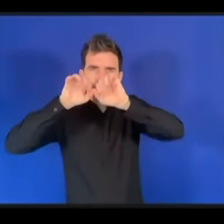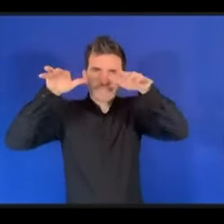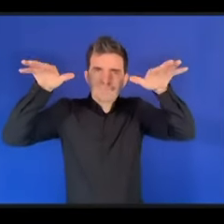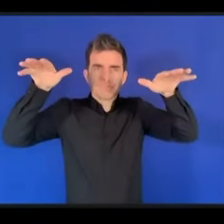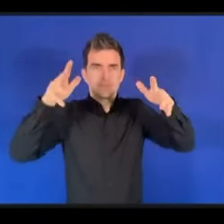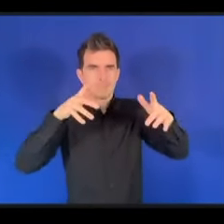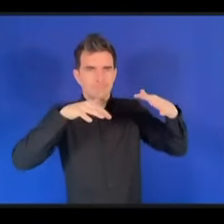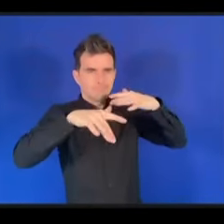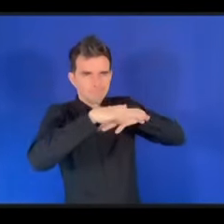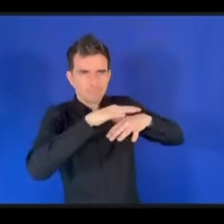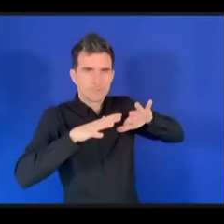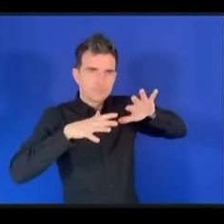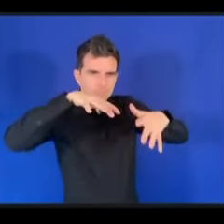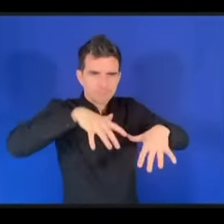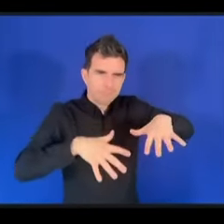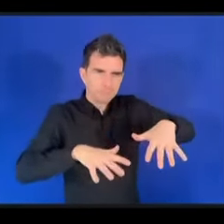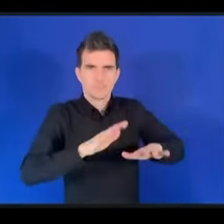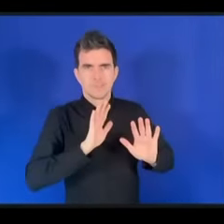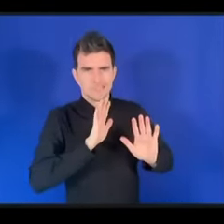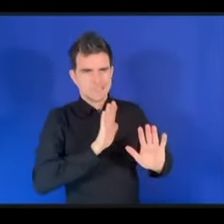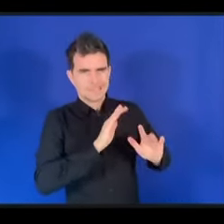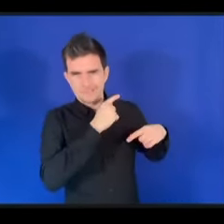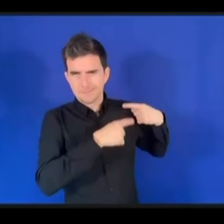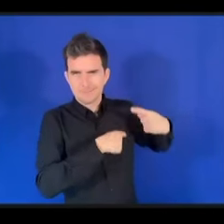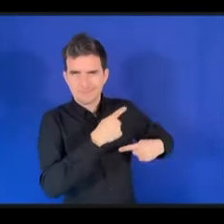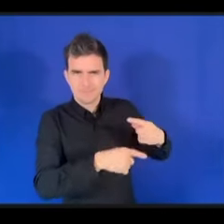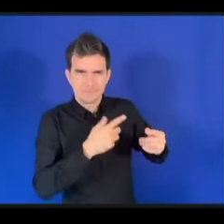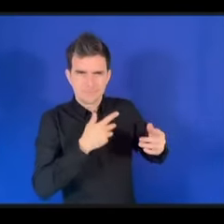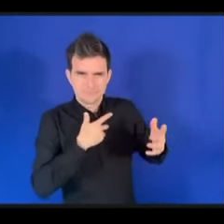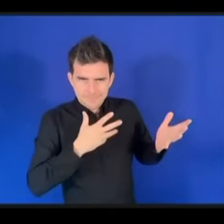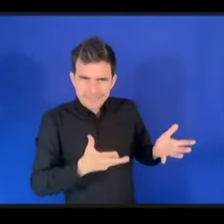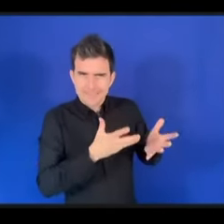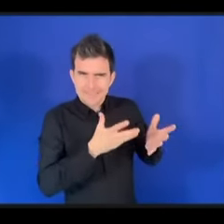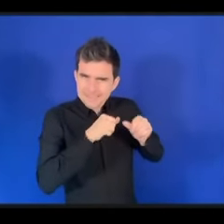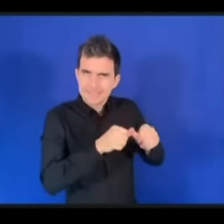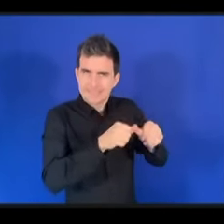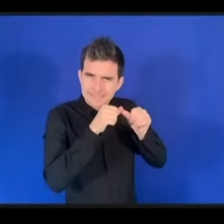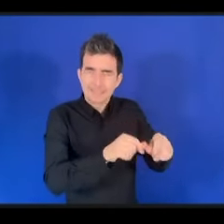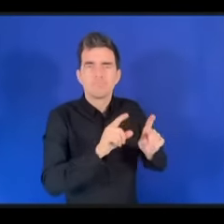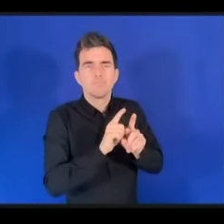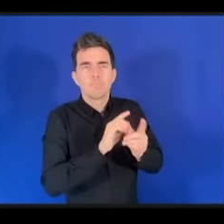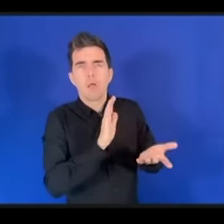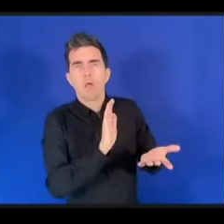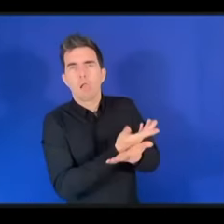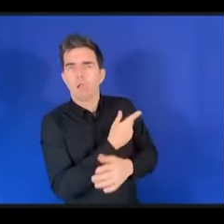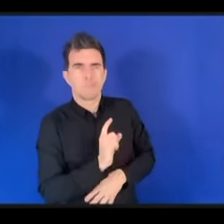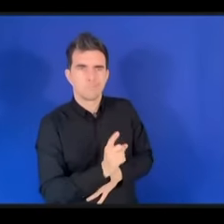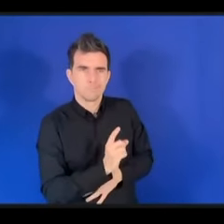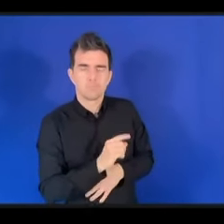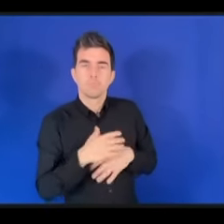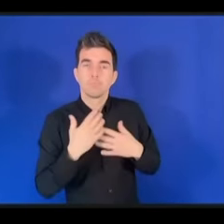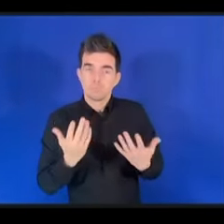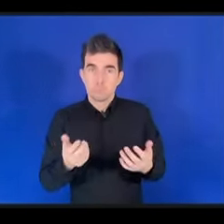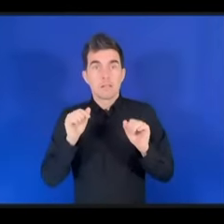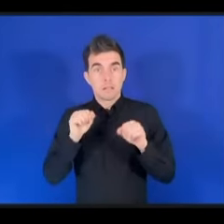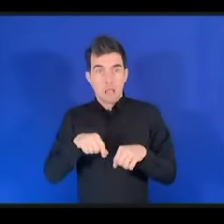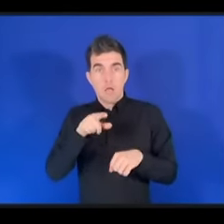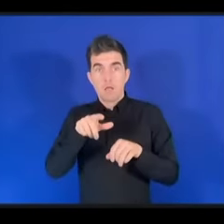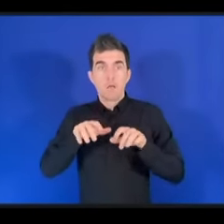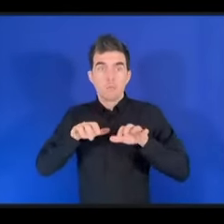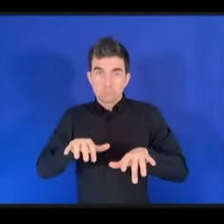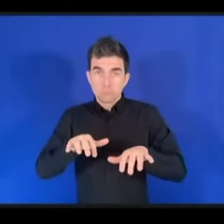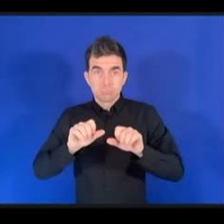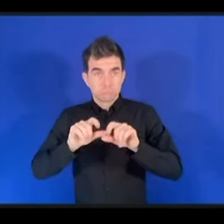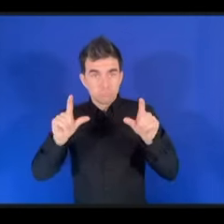However, coming here to physically experience Kyoto is the best way. And in this